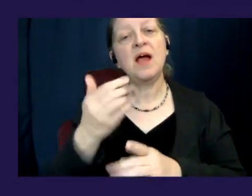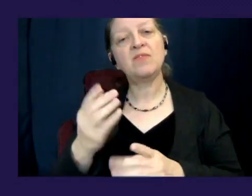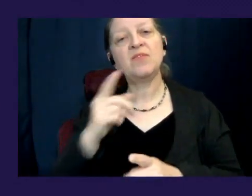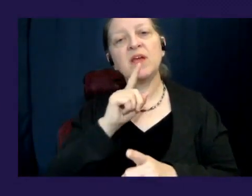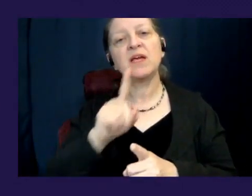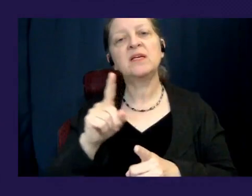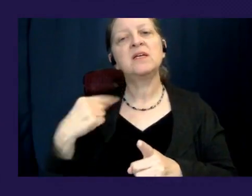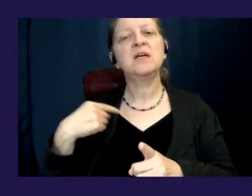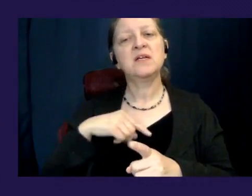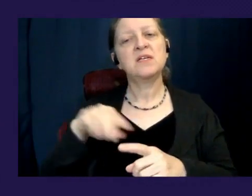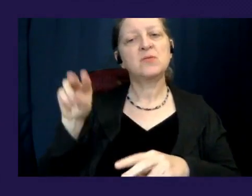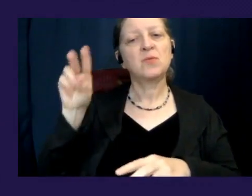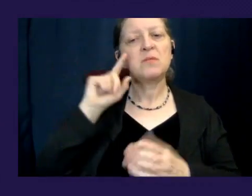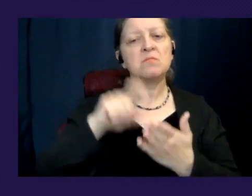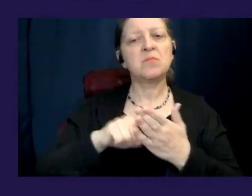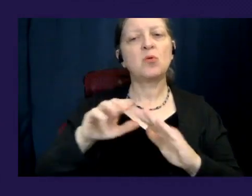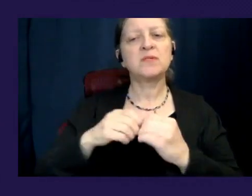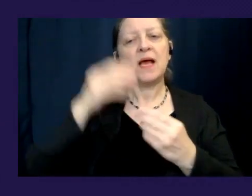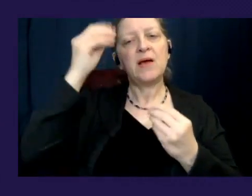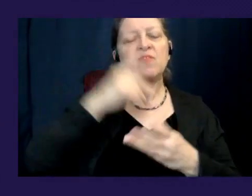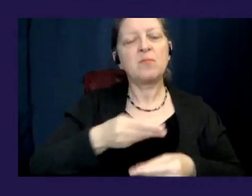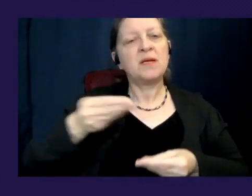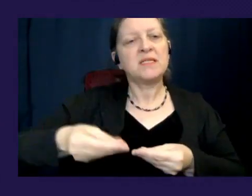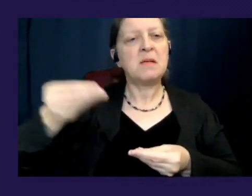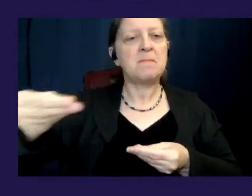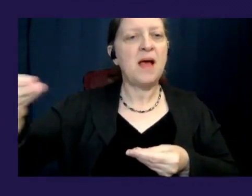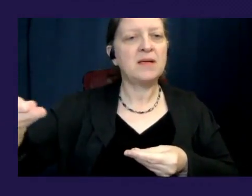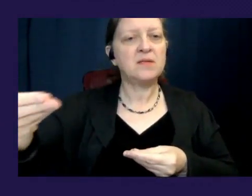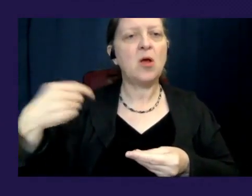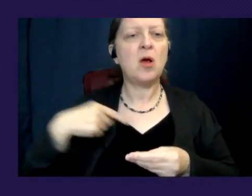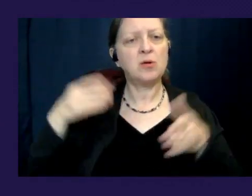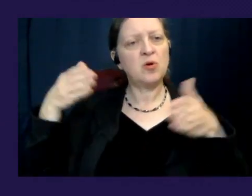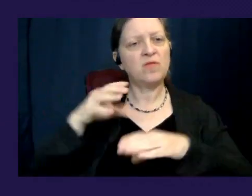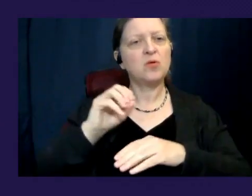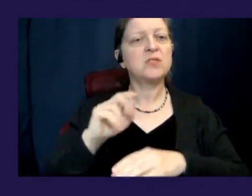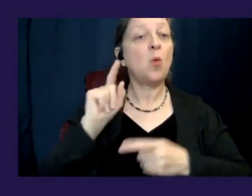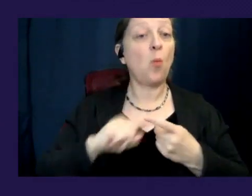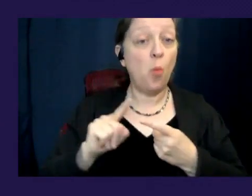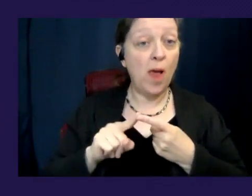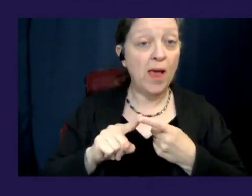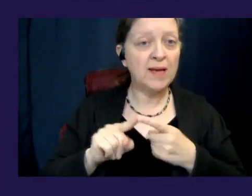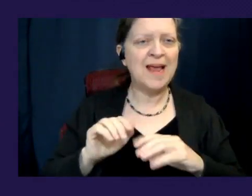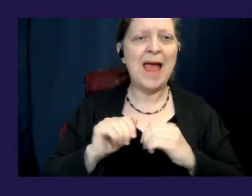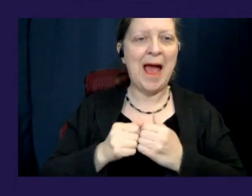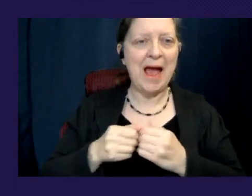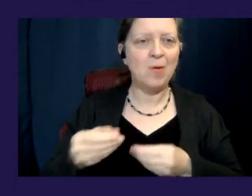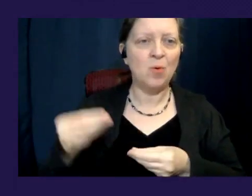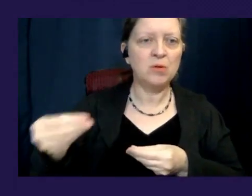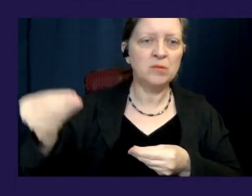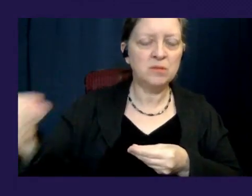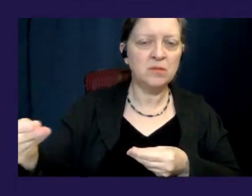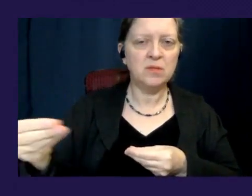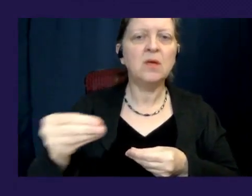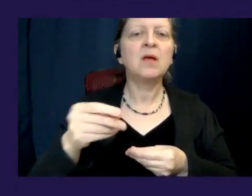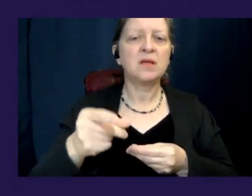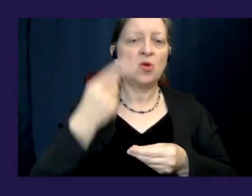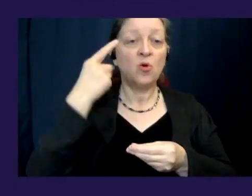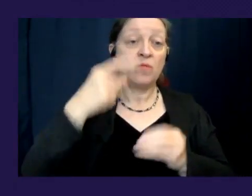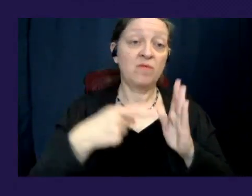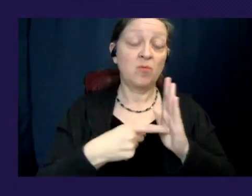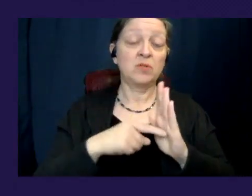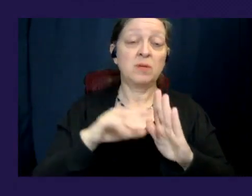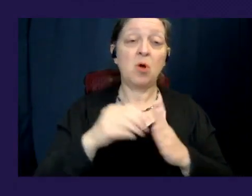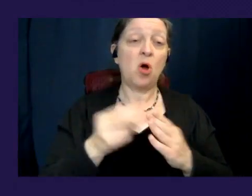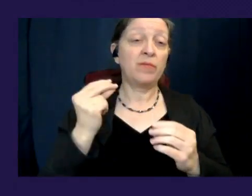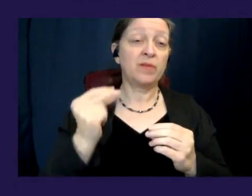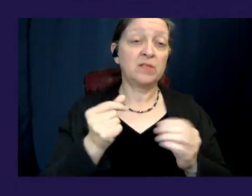on is the timeliness on when it's done. So, for example, with all of the sudden shift to the coverage on